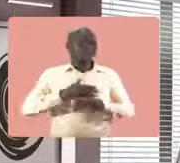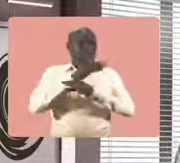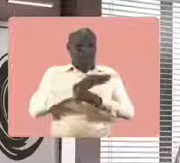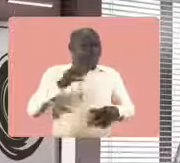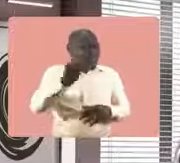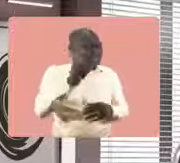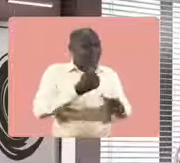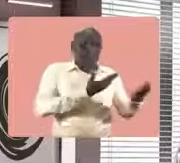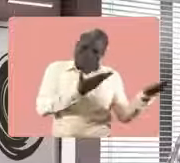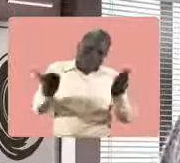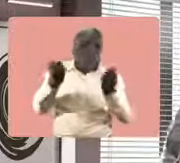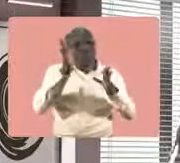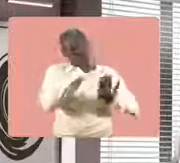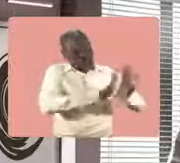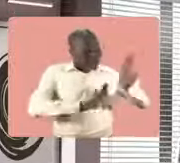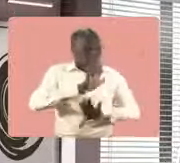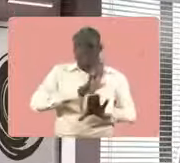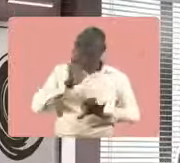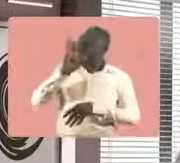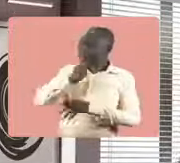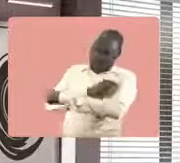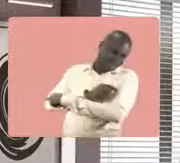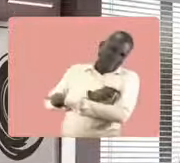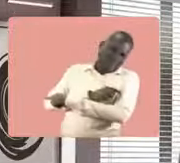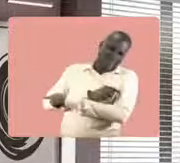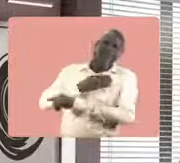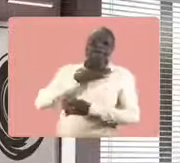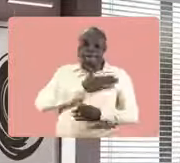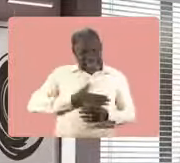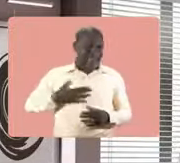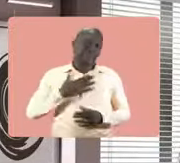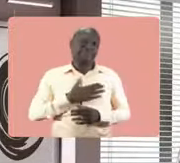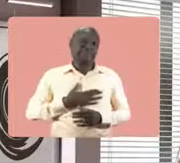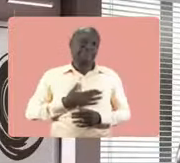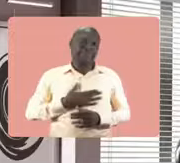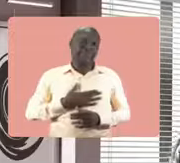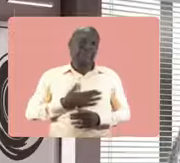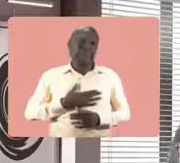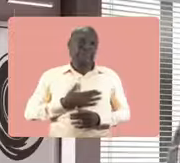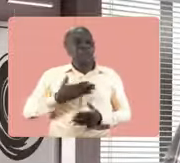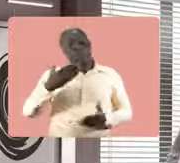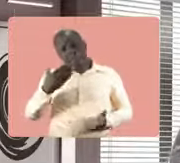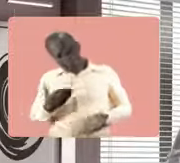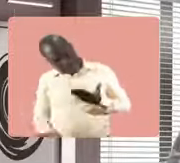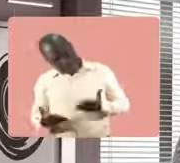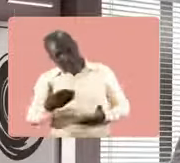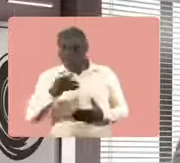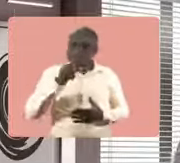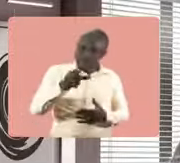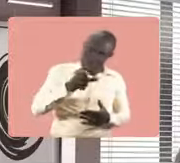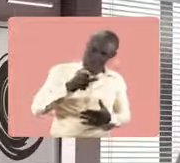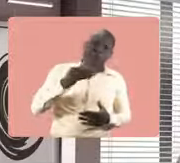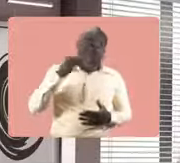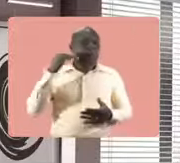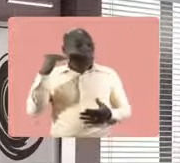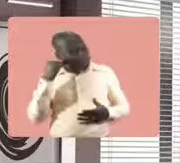wo papa eti ase a. Dwene won ho ekoduru fie na hwese efie ti sai. E bia na ofie atisa mi fie yi bi